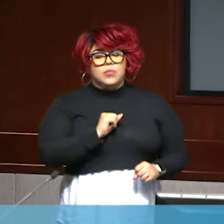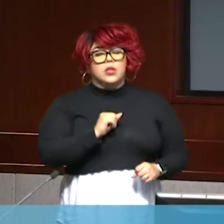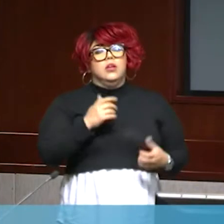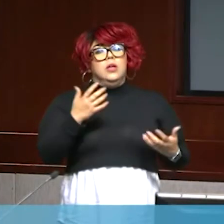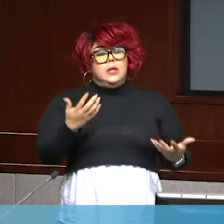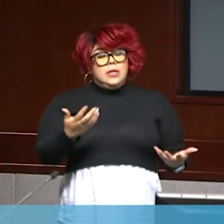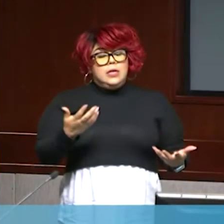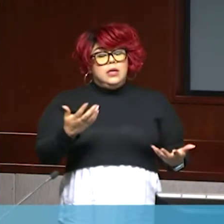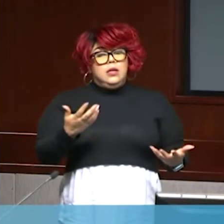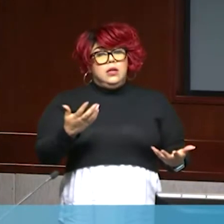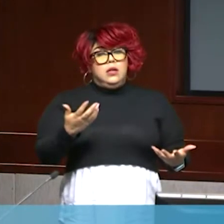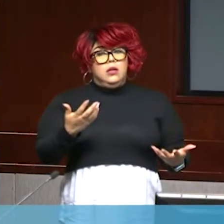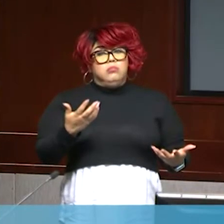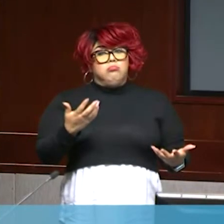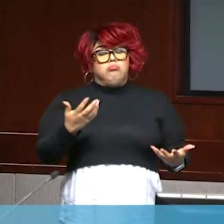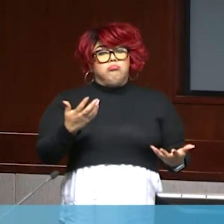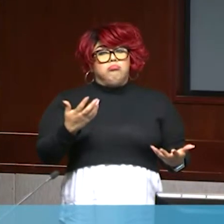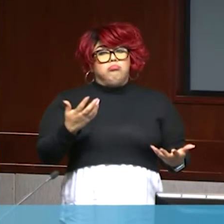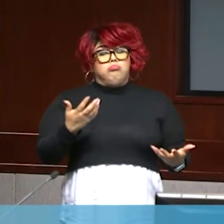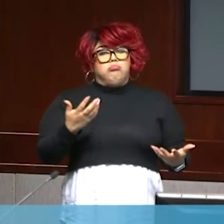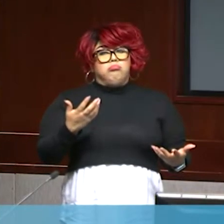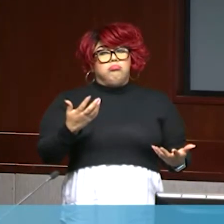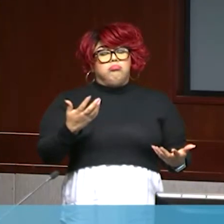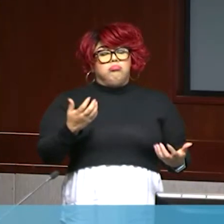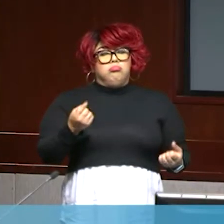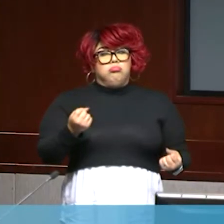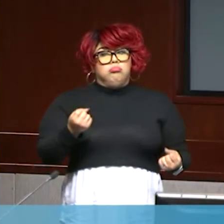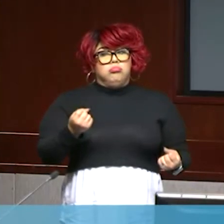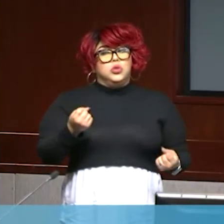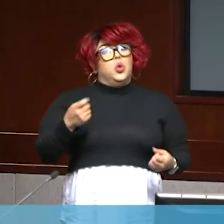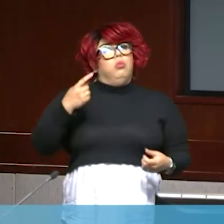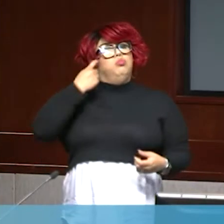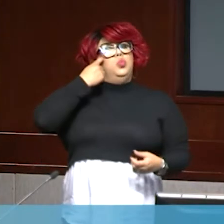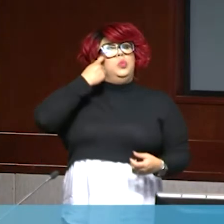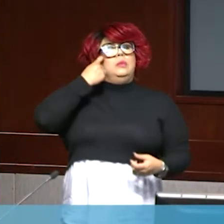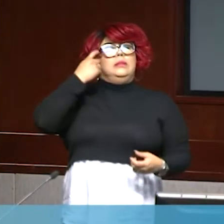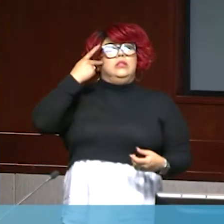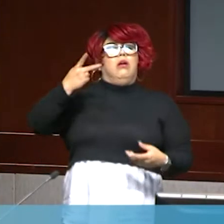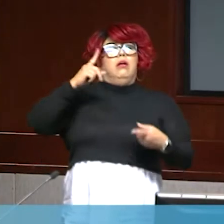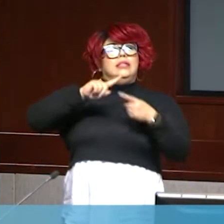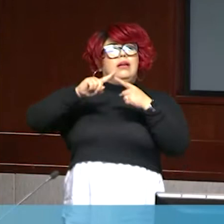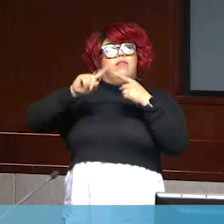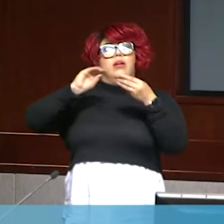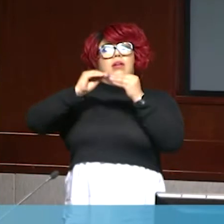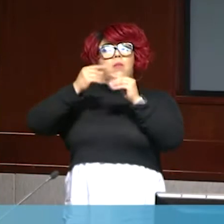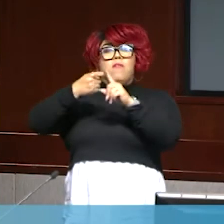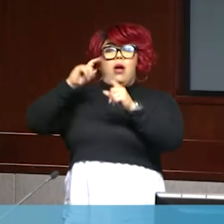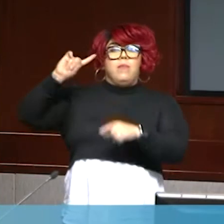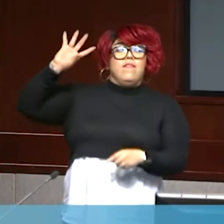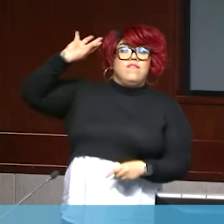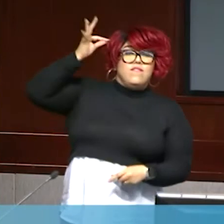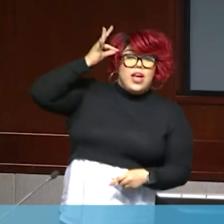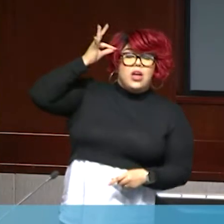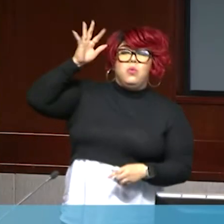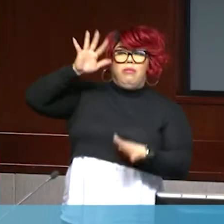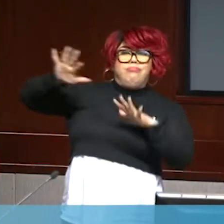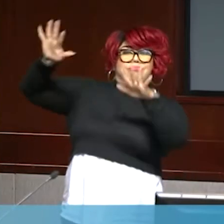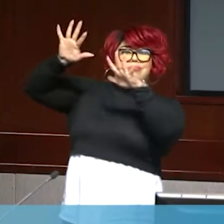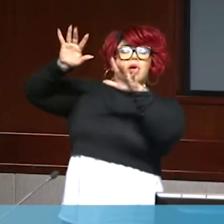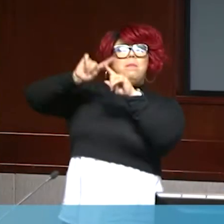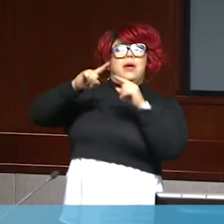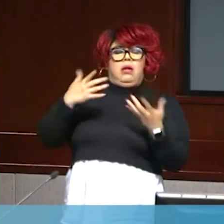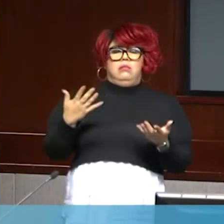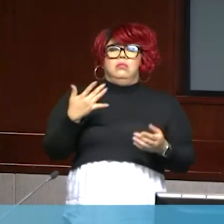economy, 2 million jobs, at least 2 million added, we recently heard. As far as you here, how are things